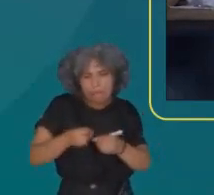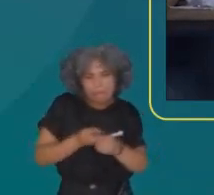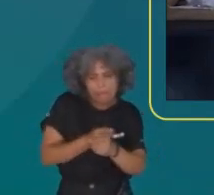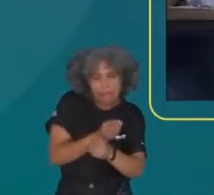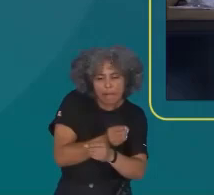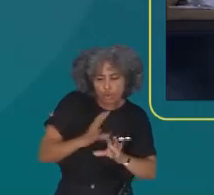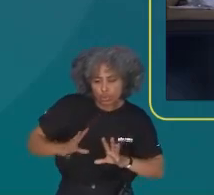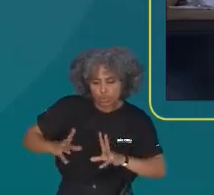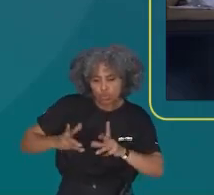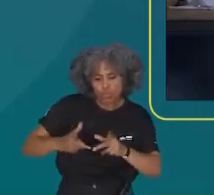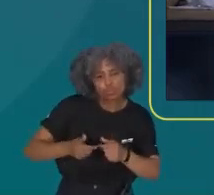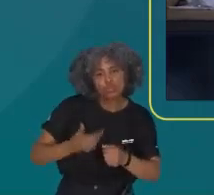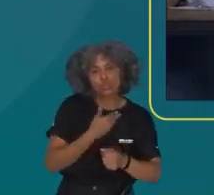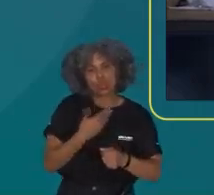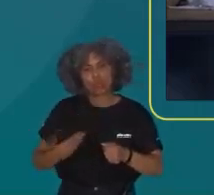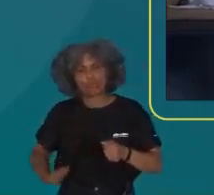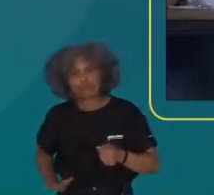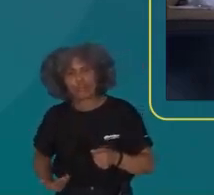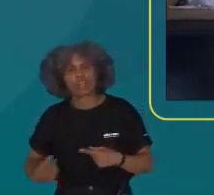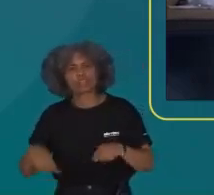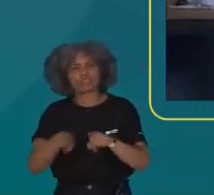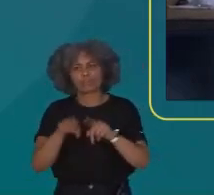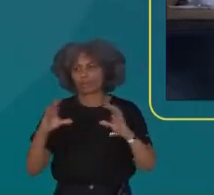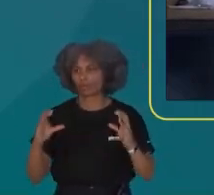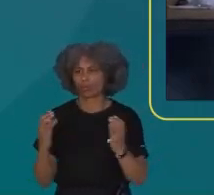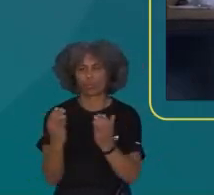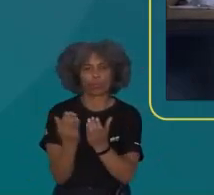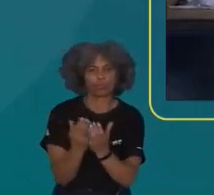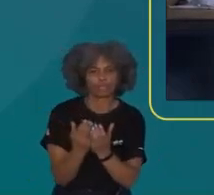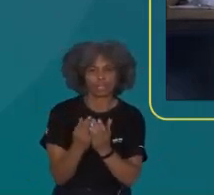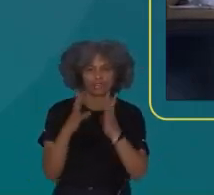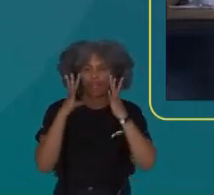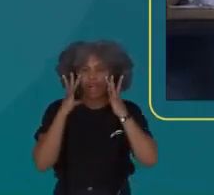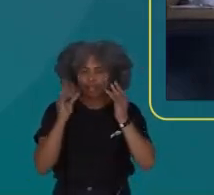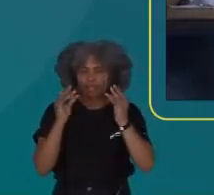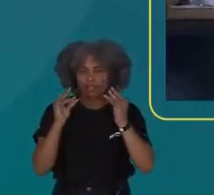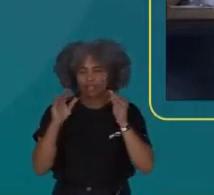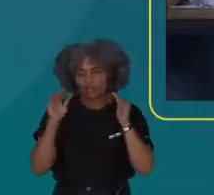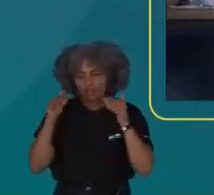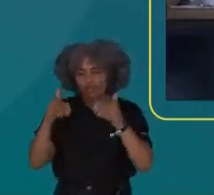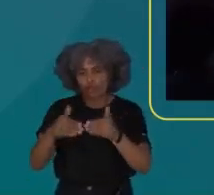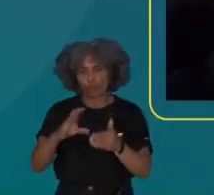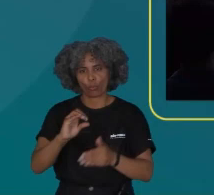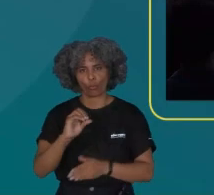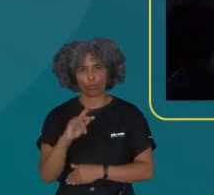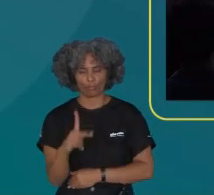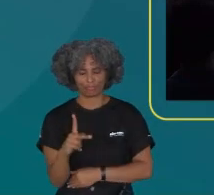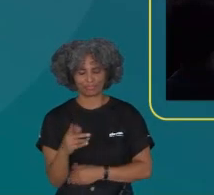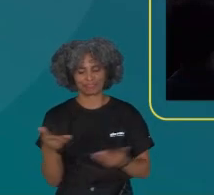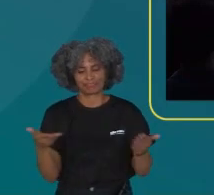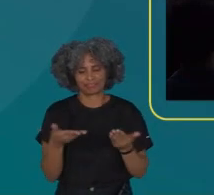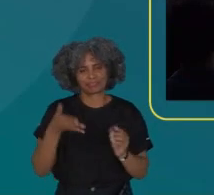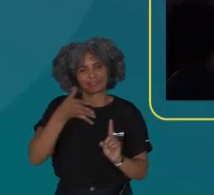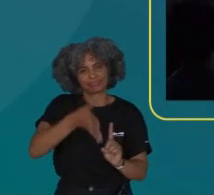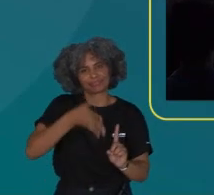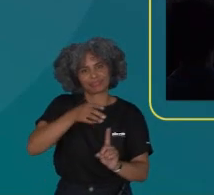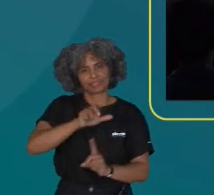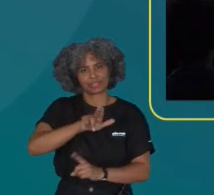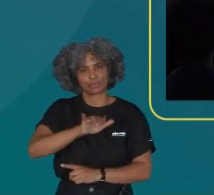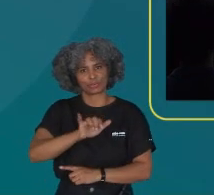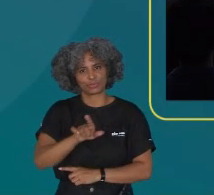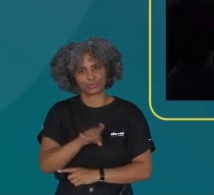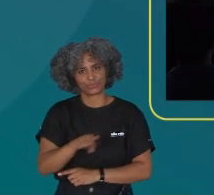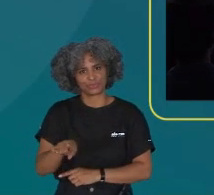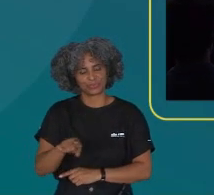communities are heard at the COP? Word over to you. Thank you, Luis. Yeah, I will do it in English. I will